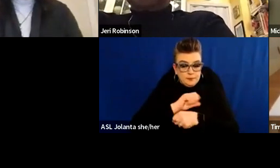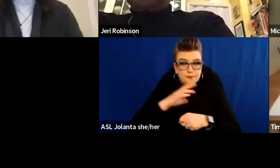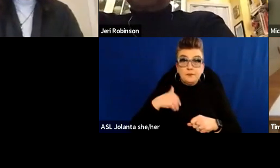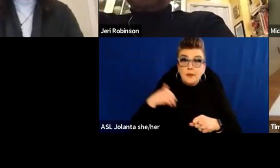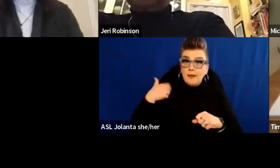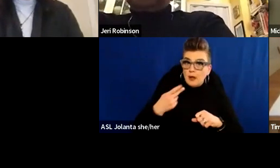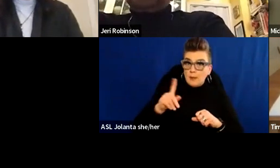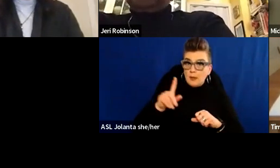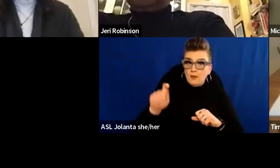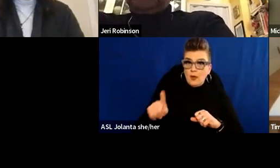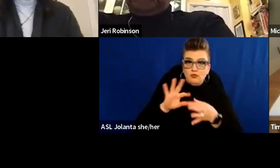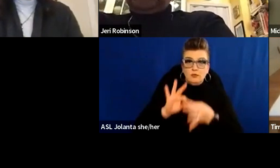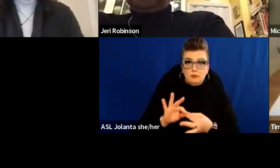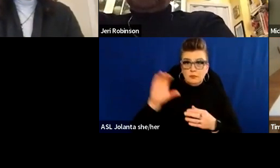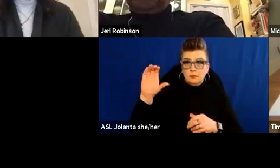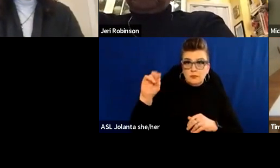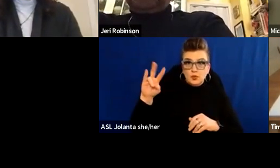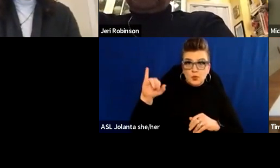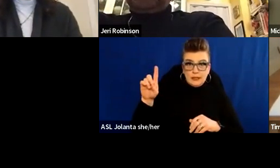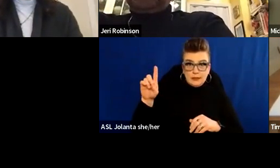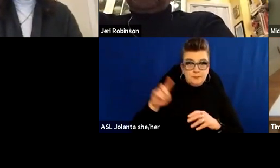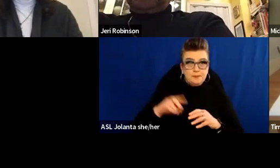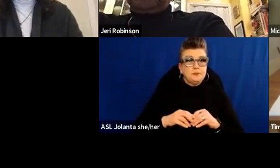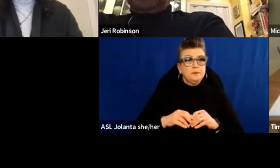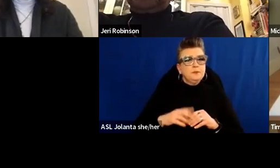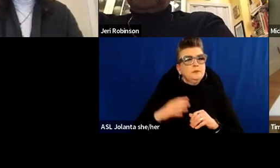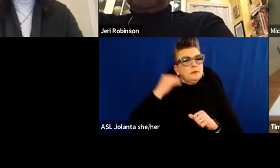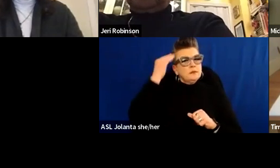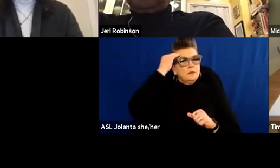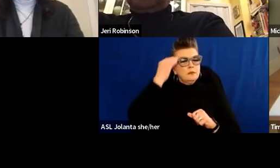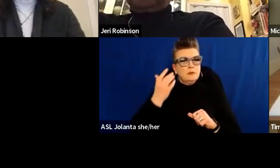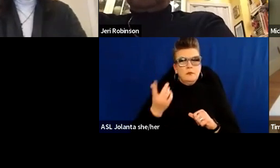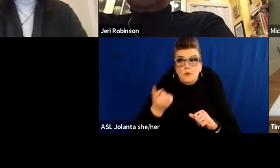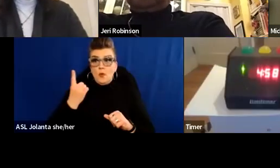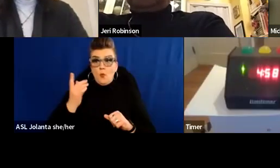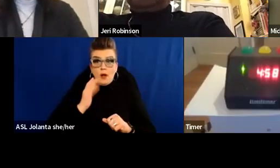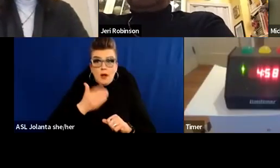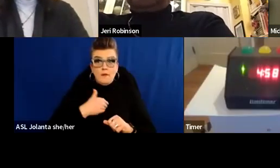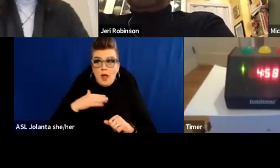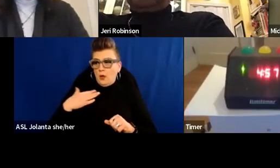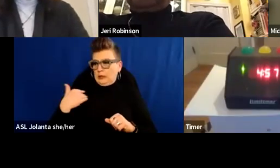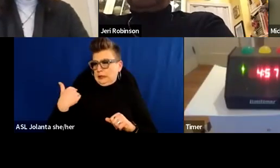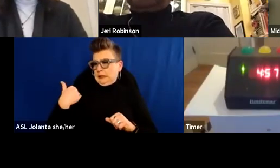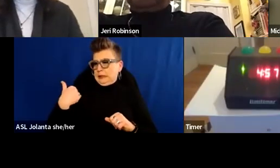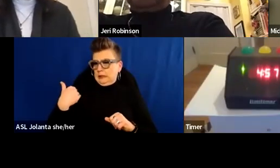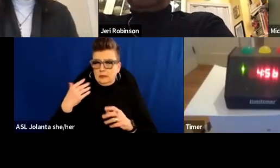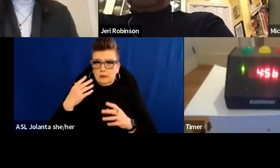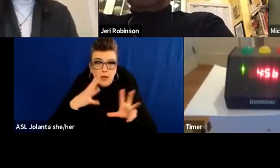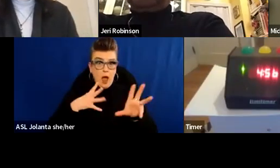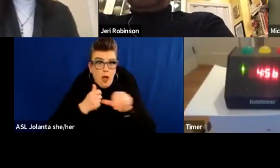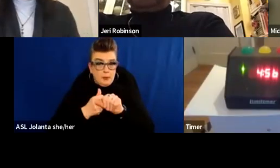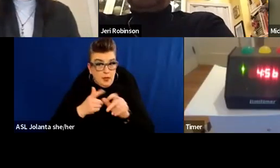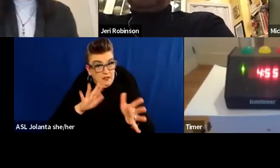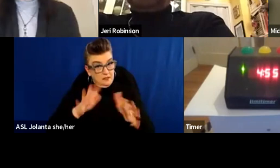to the coveted pieces i actually know one of our recent updates and fairly big wins